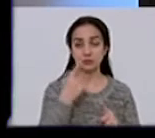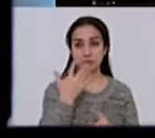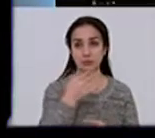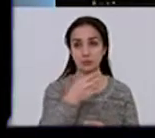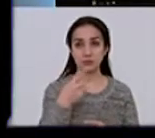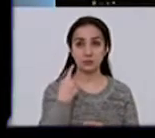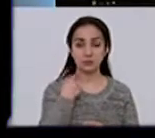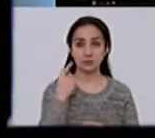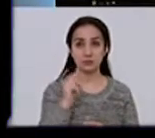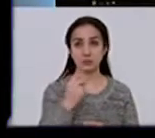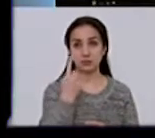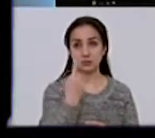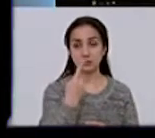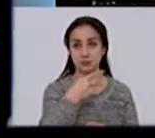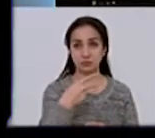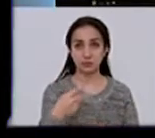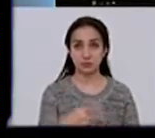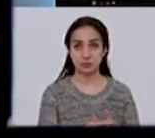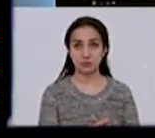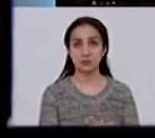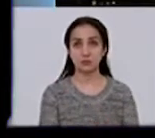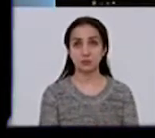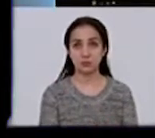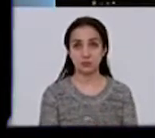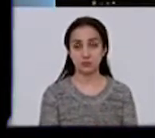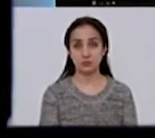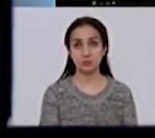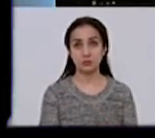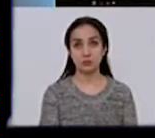x5 qiymatimiz 1 ga teng bo'ldi.